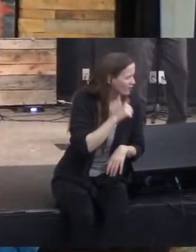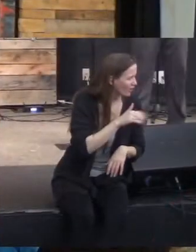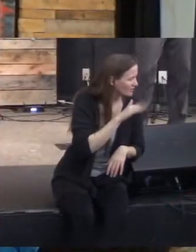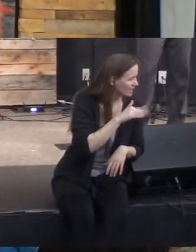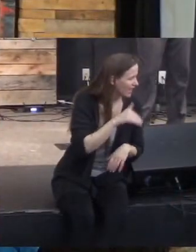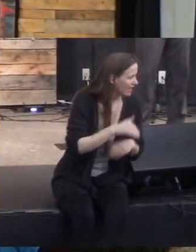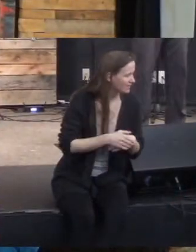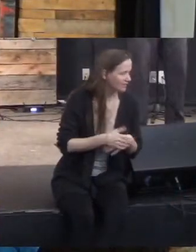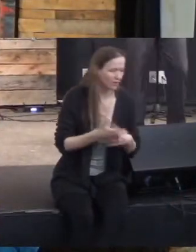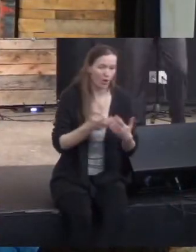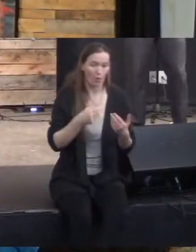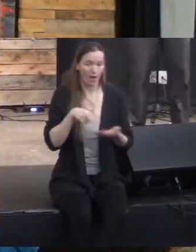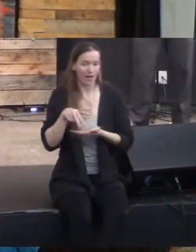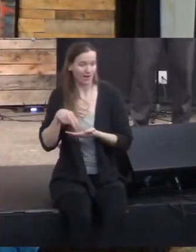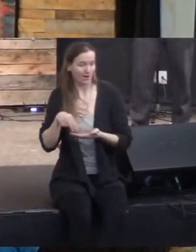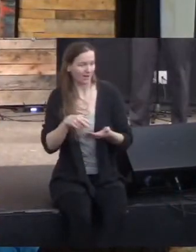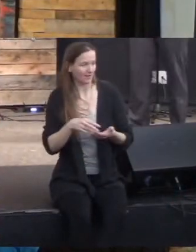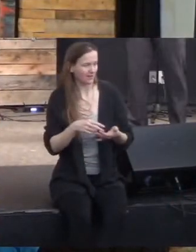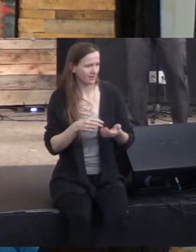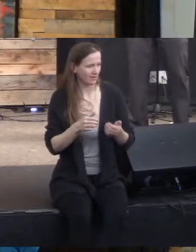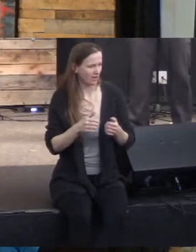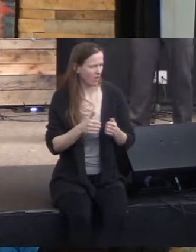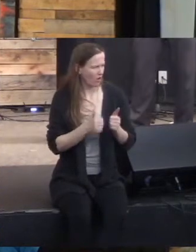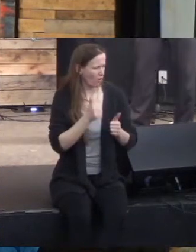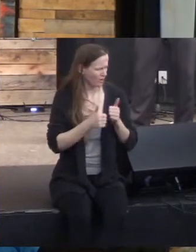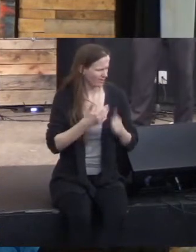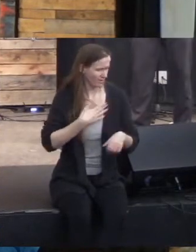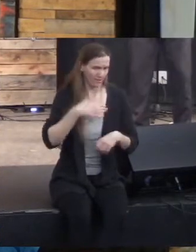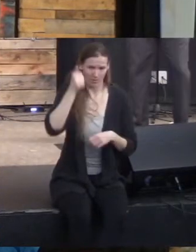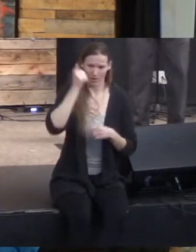my brother and me? Which one's my brother? Oh, he's the,